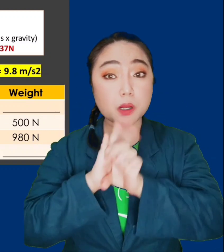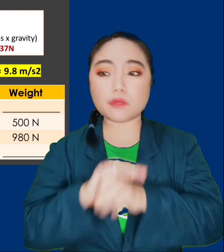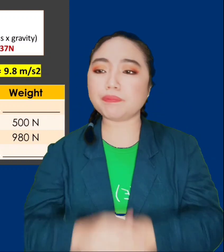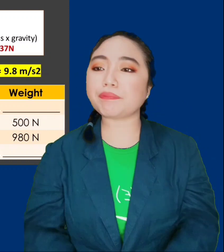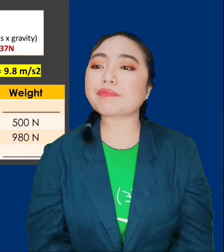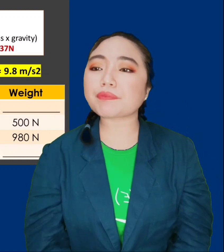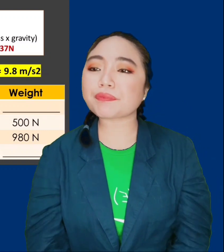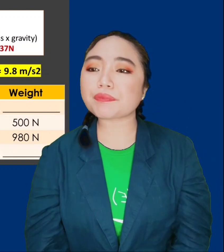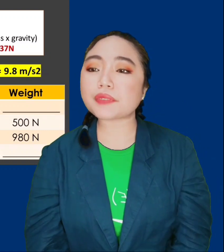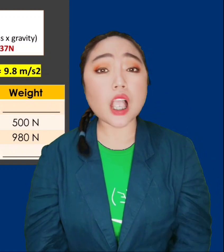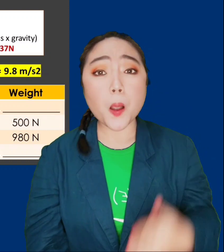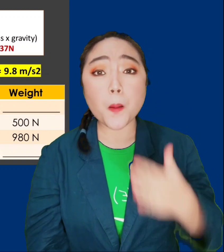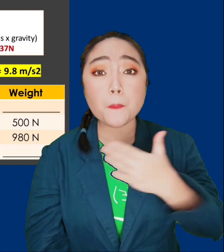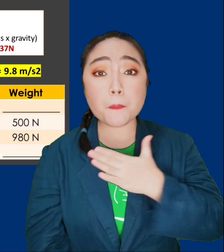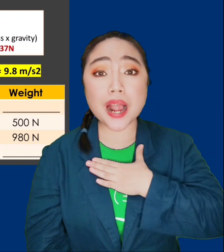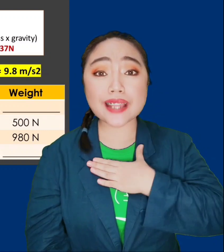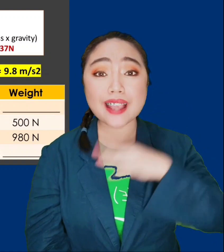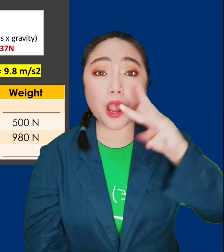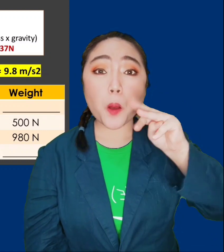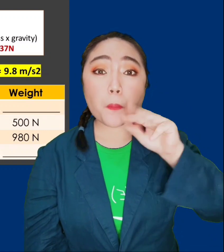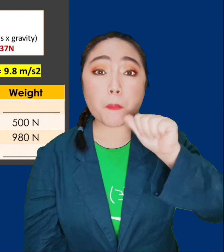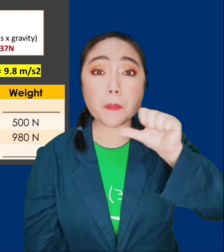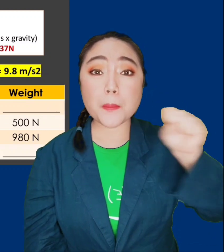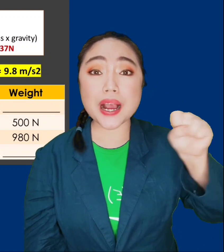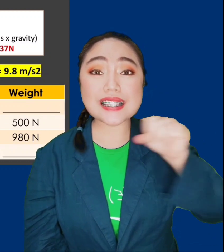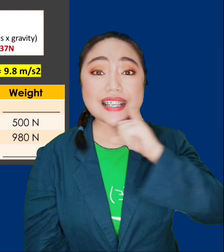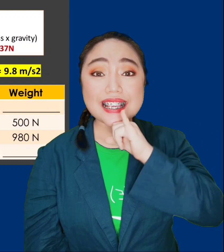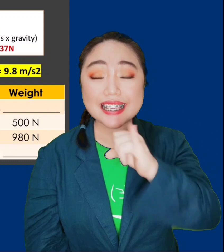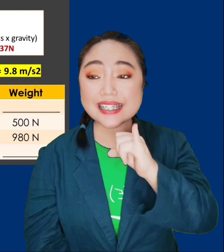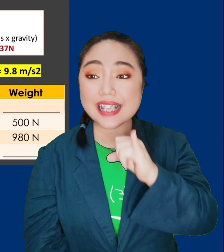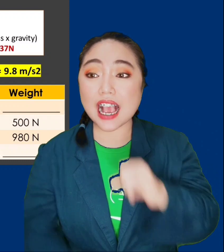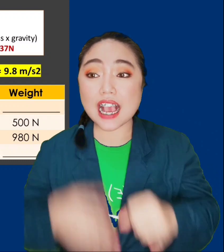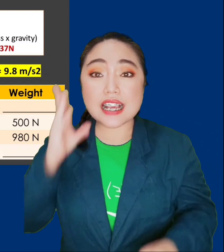more. For example, again,